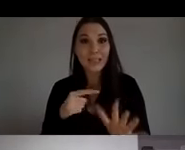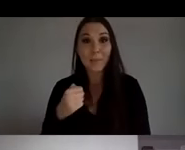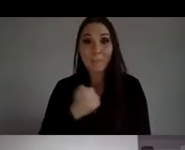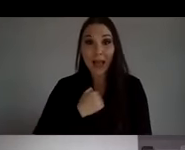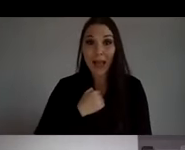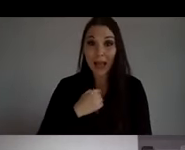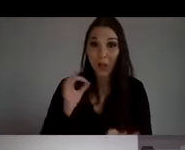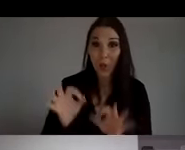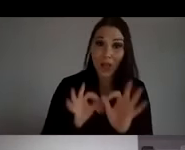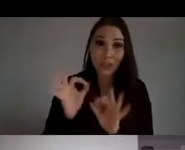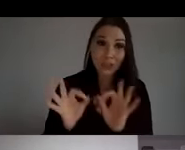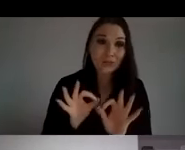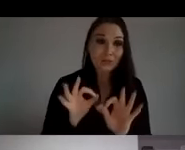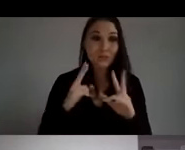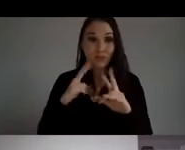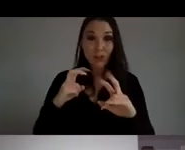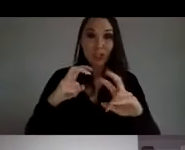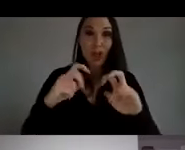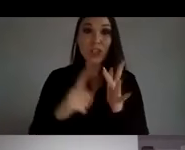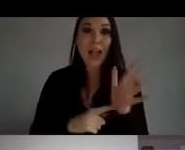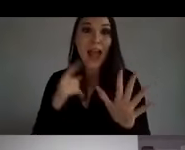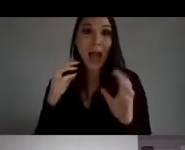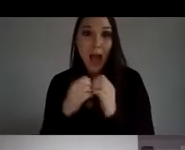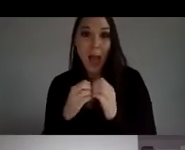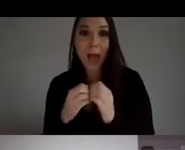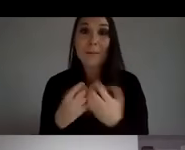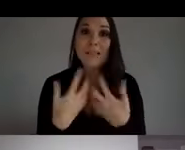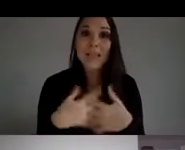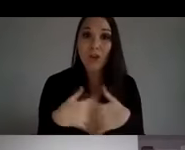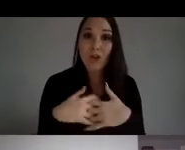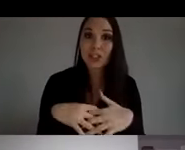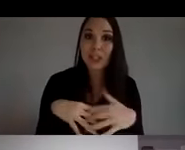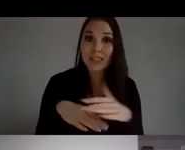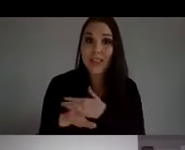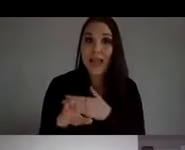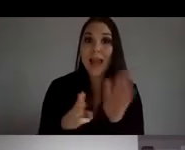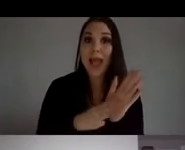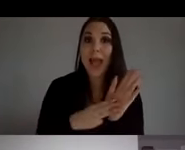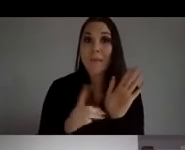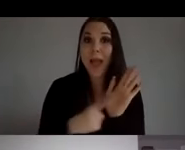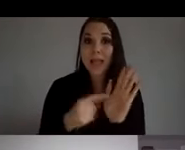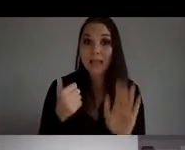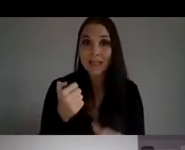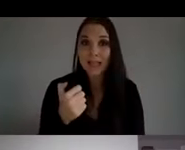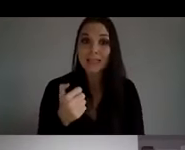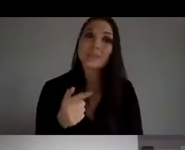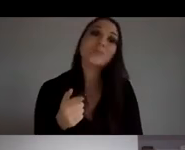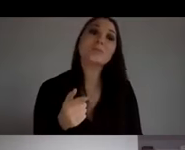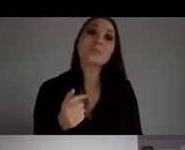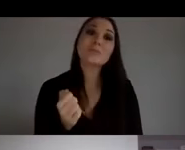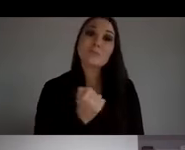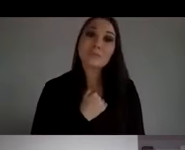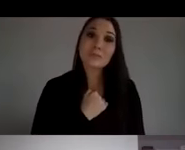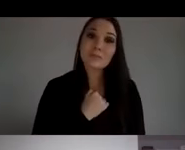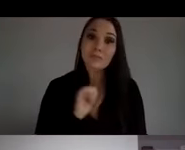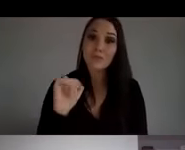you do like research labs of new technologies in ML6, and I would have gathered you were doing something